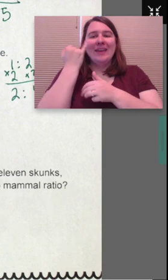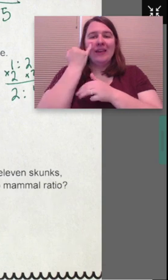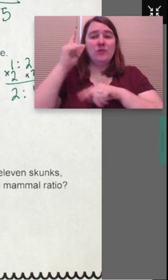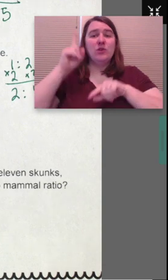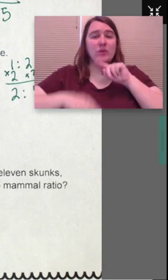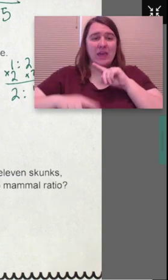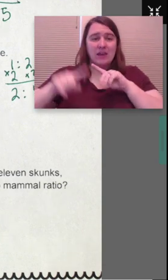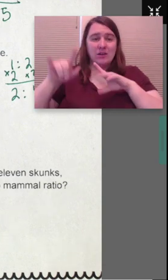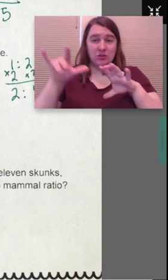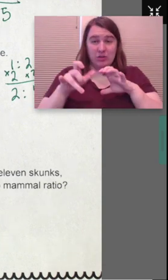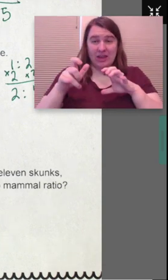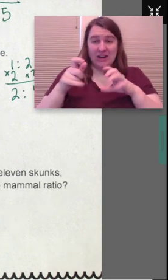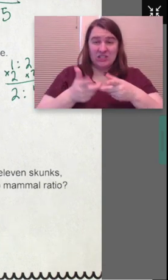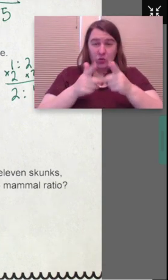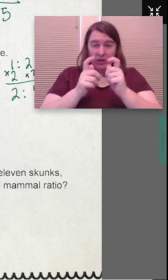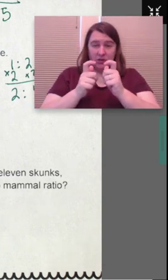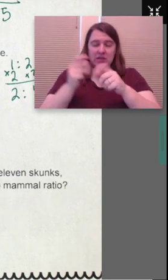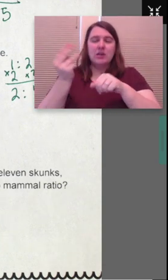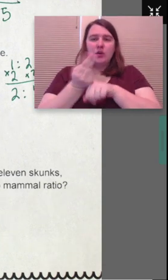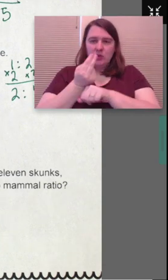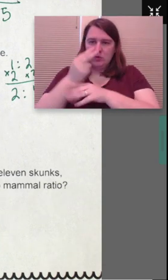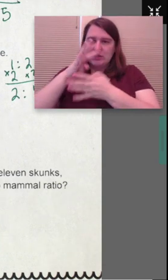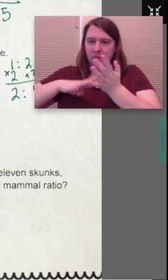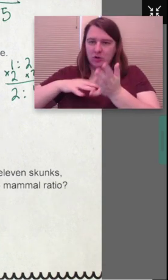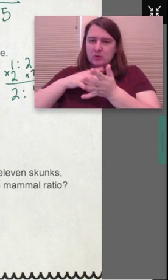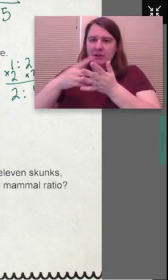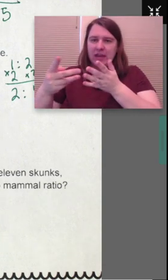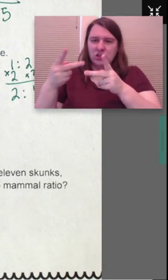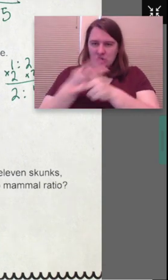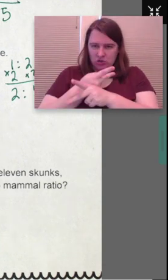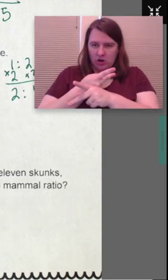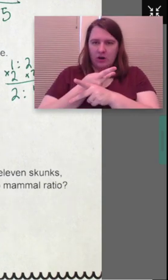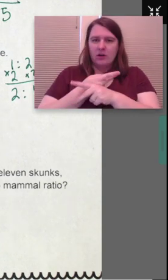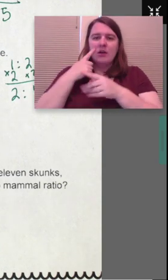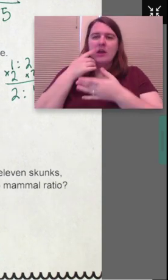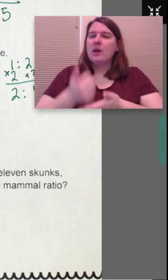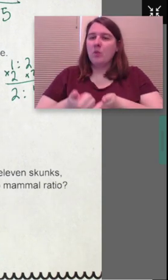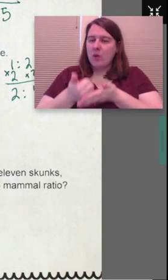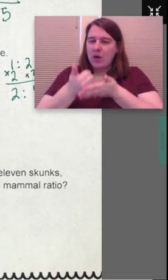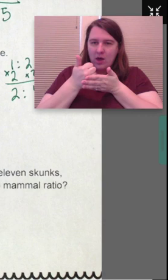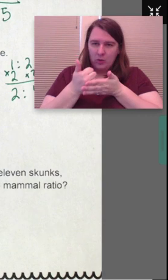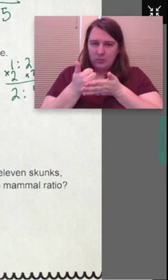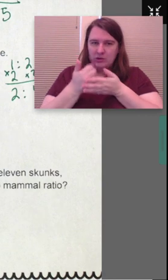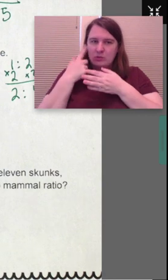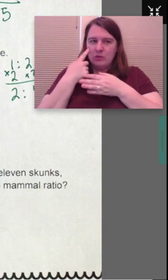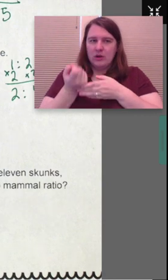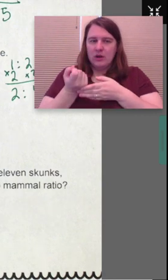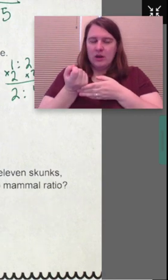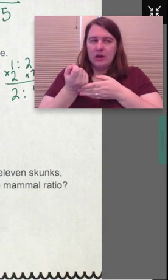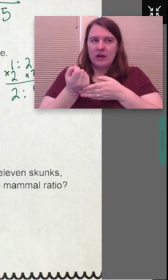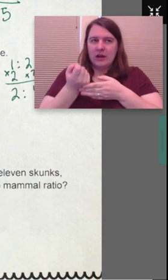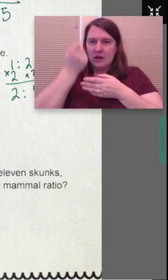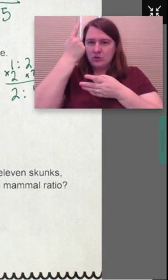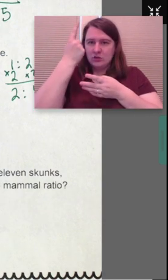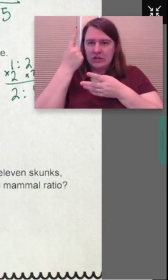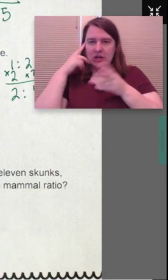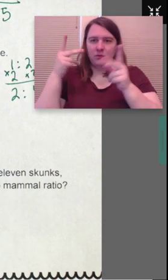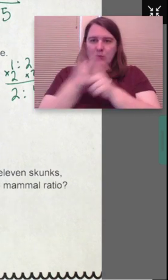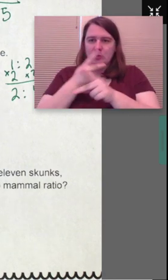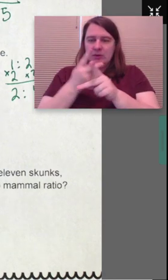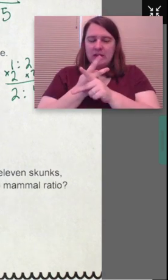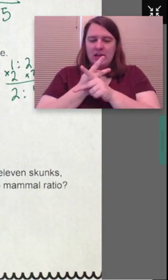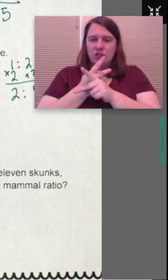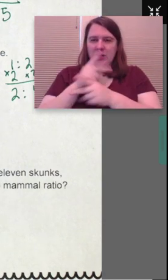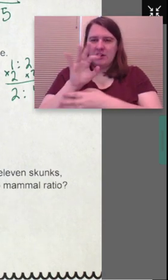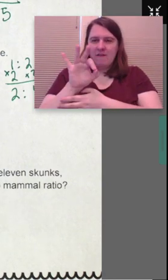4. If you can't do that as quickly, use that multiplication chart. It will help you understand